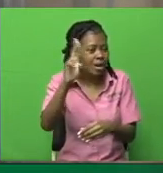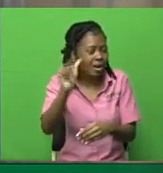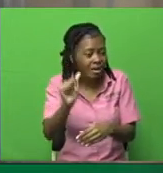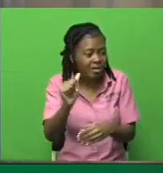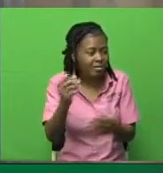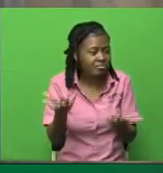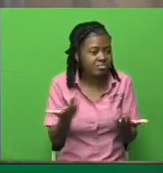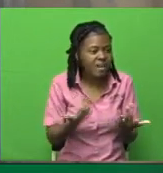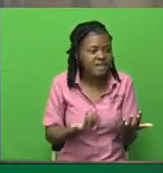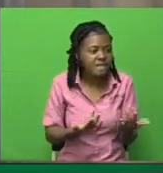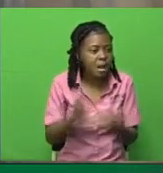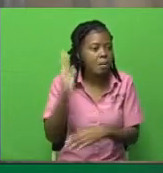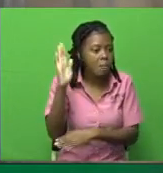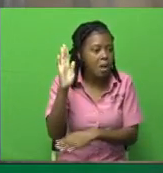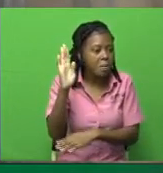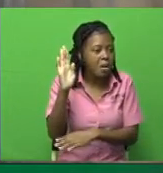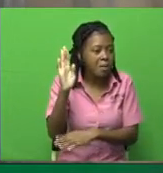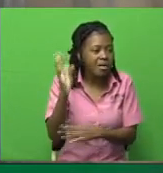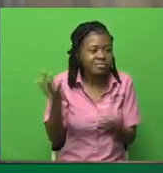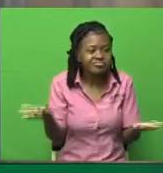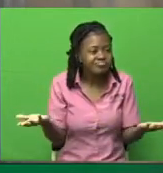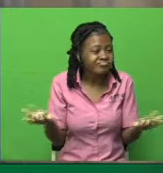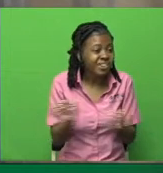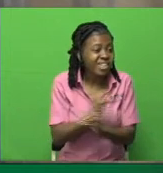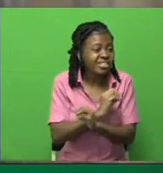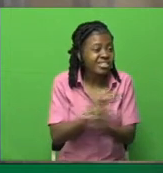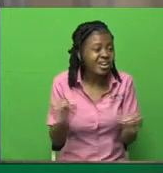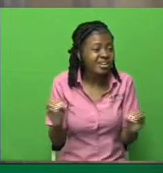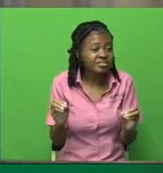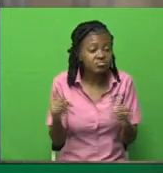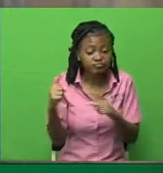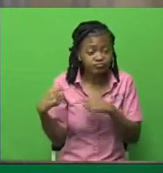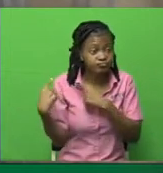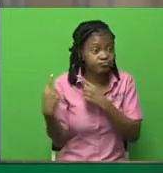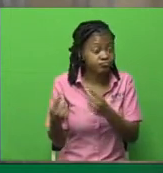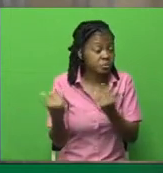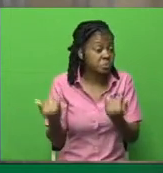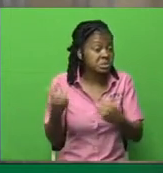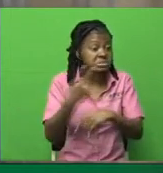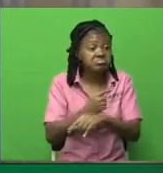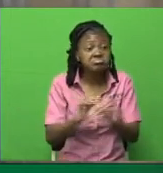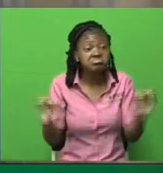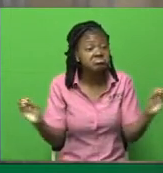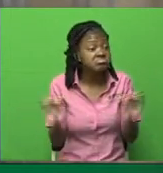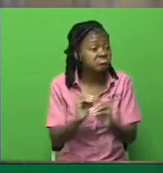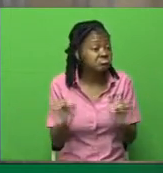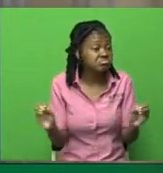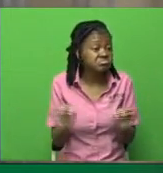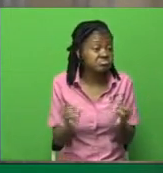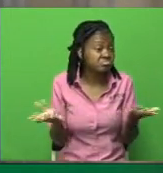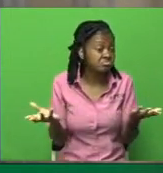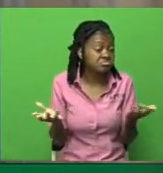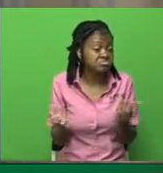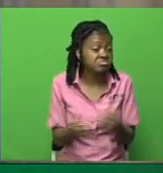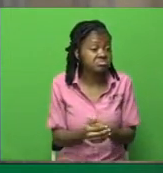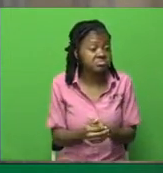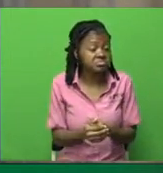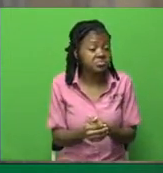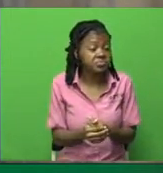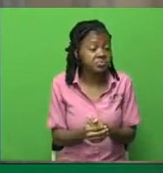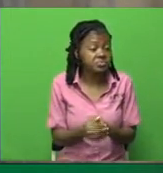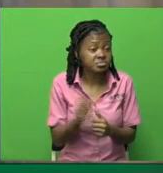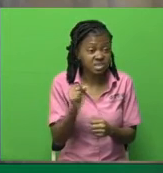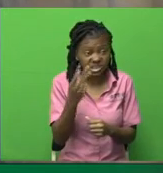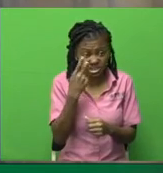best promise to talk about again nothing has happened to deed and so you will not deliver anything because that is just a nature